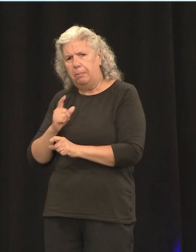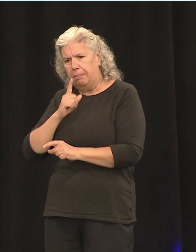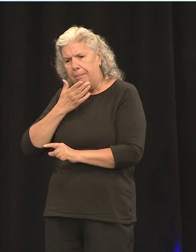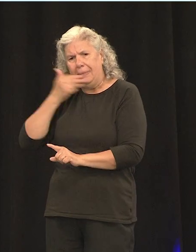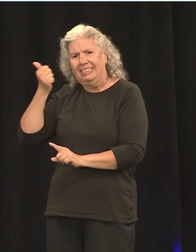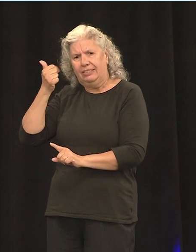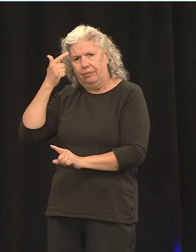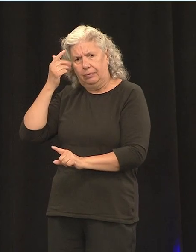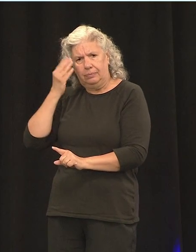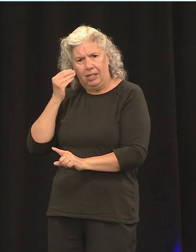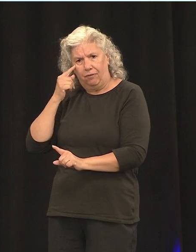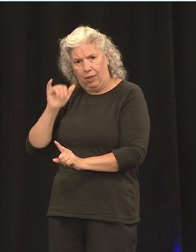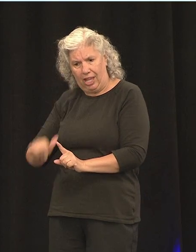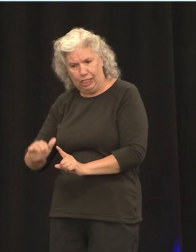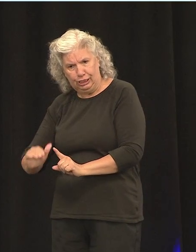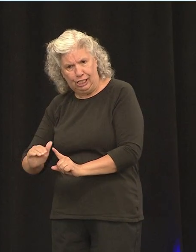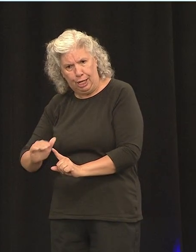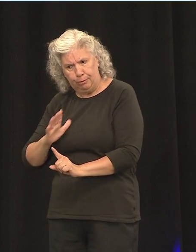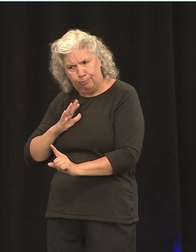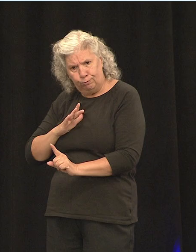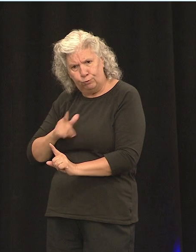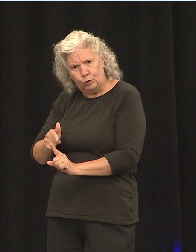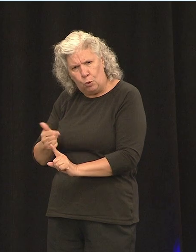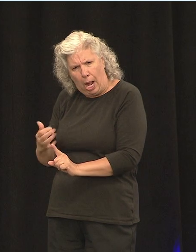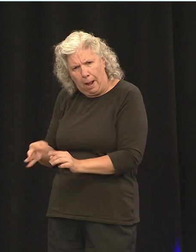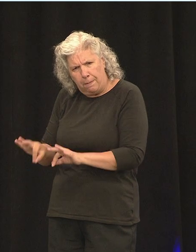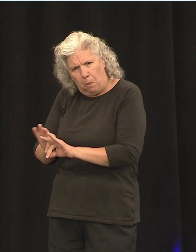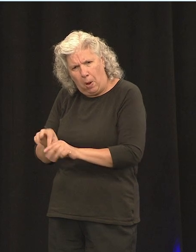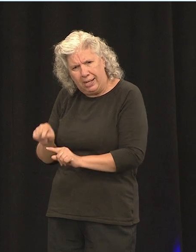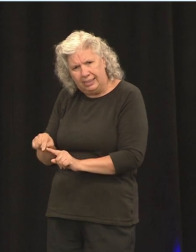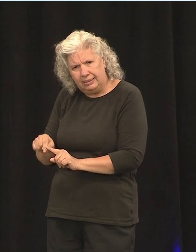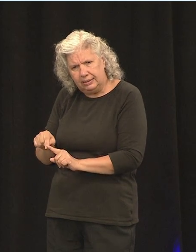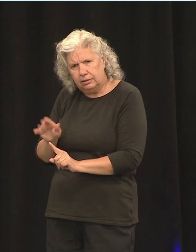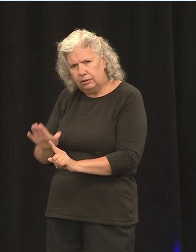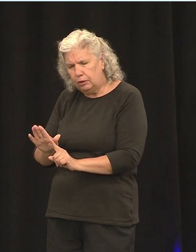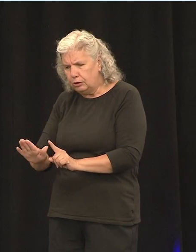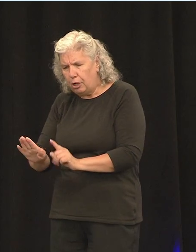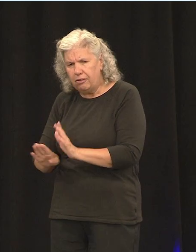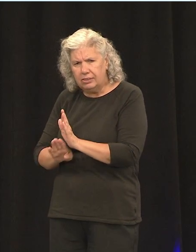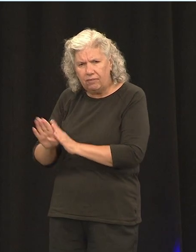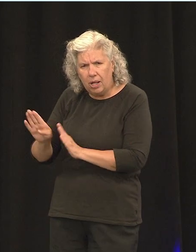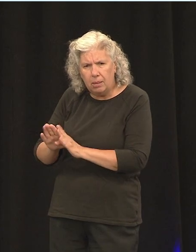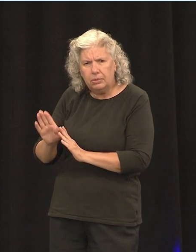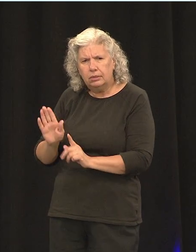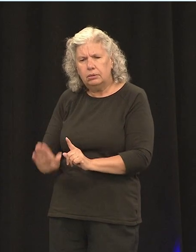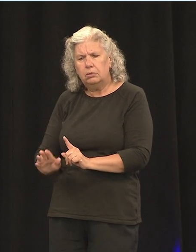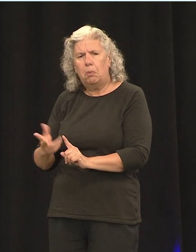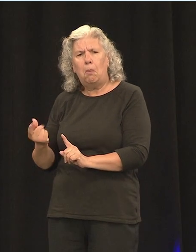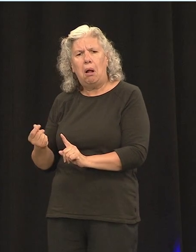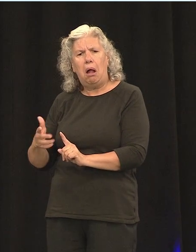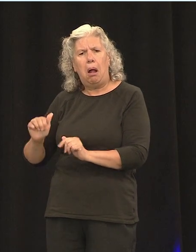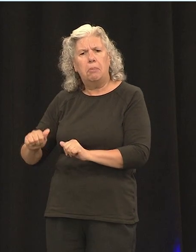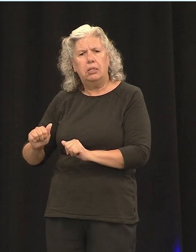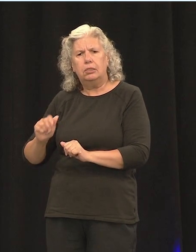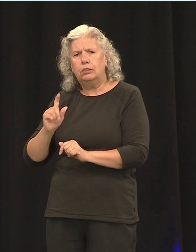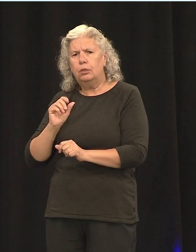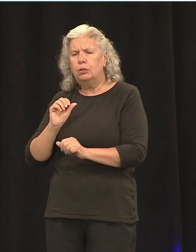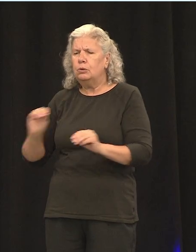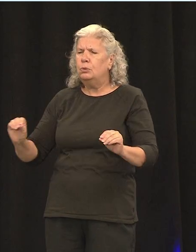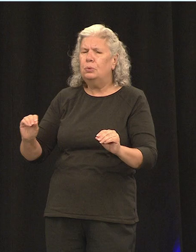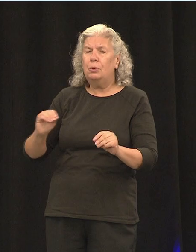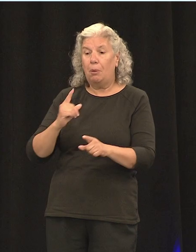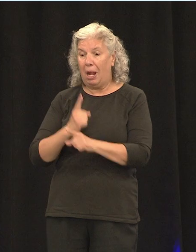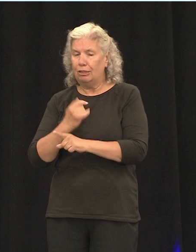still really thinking about how to fit it all in? So there's no right or wrong answer, but it really is a challenging balancing